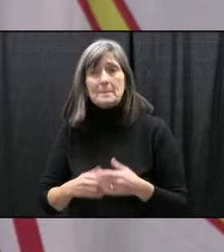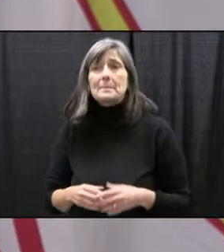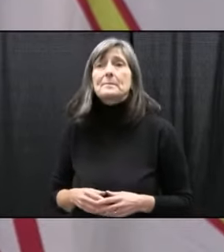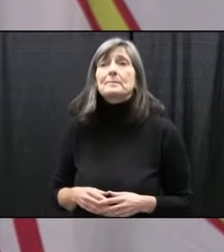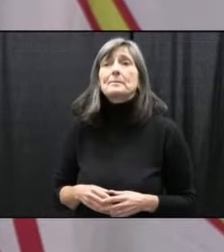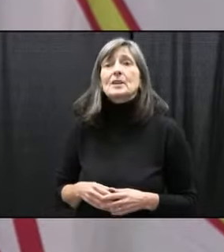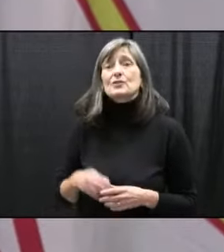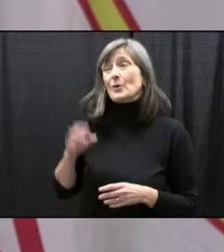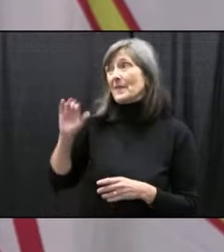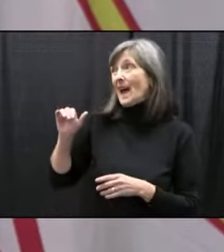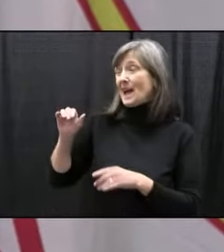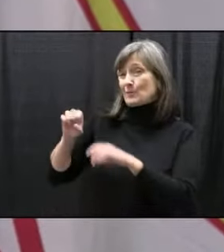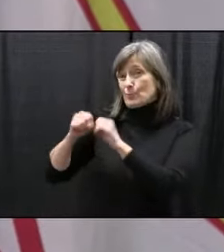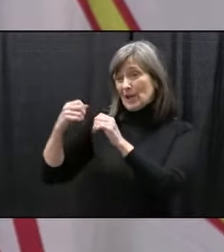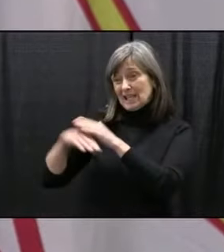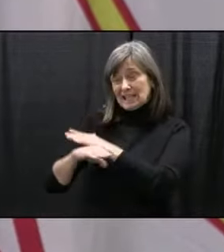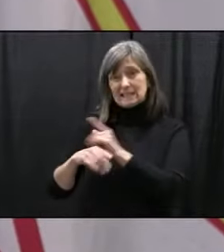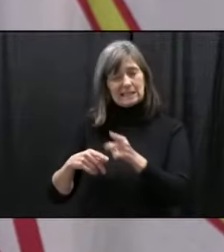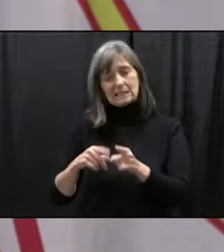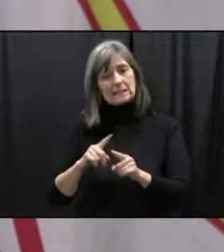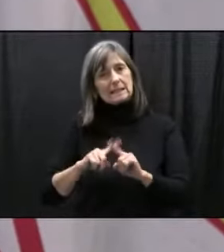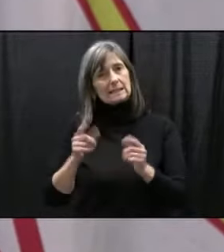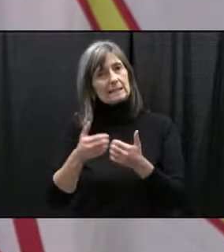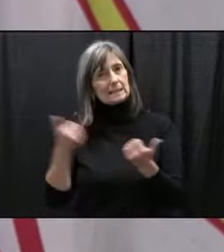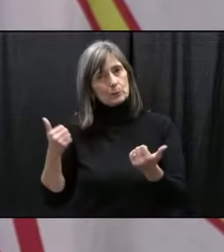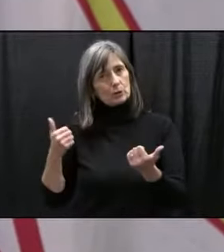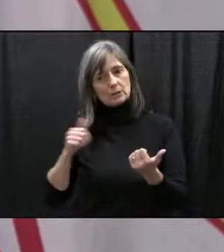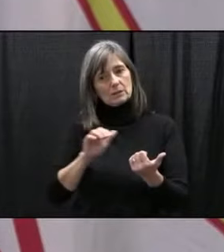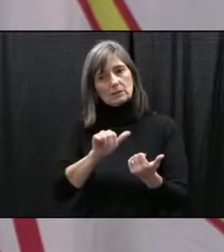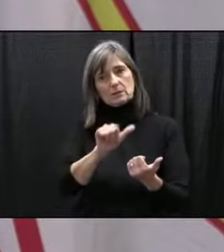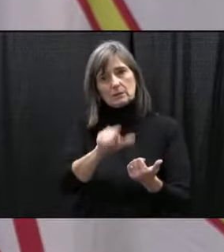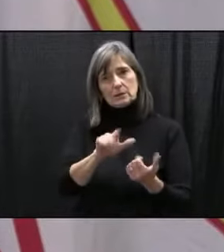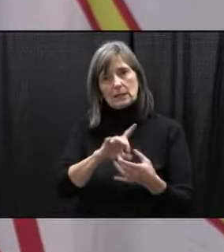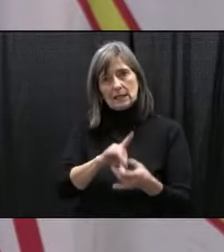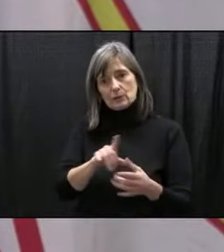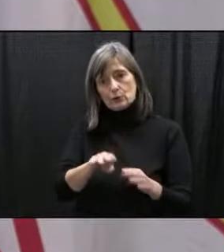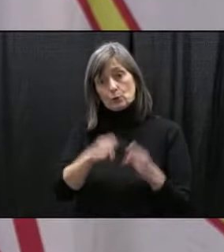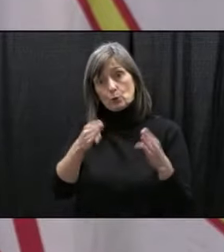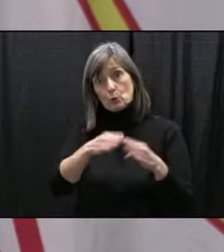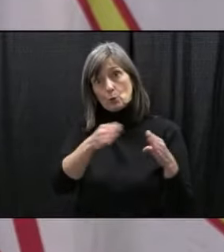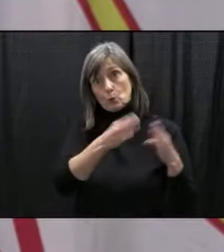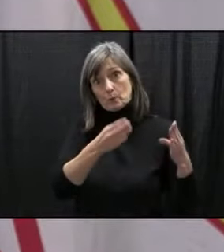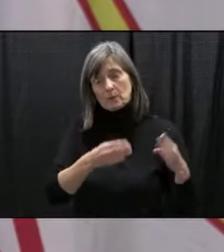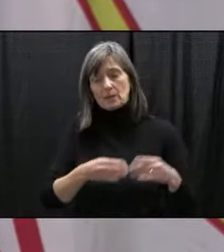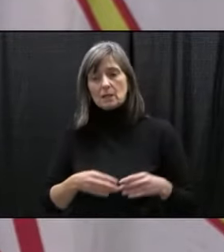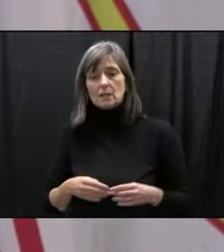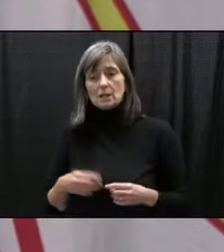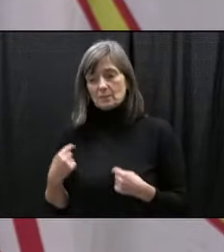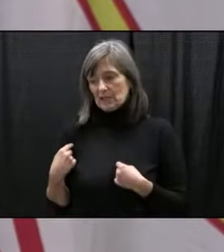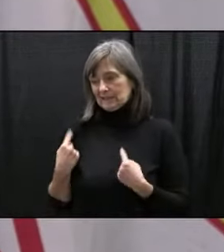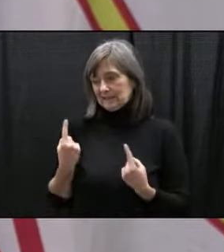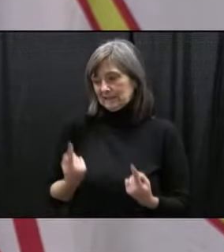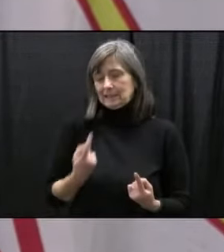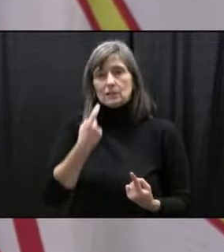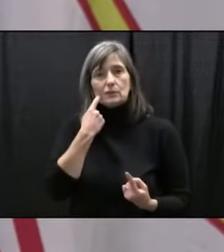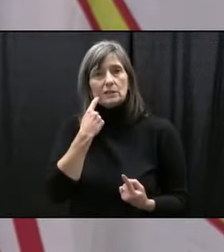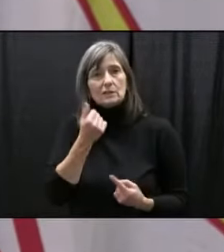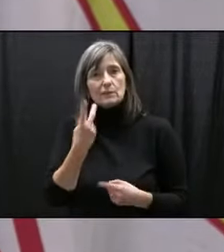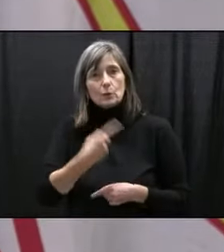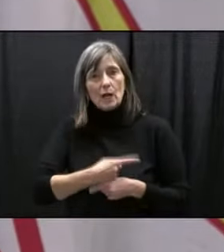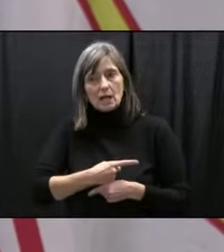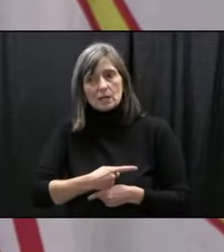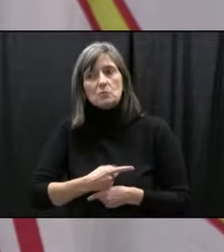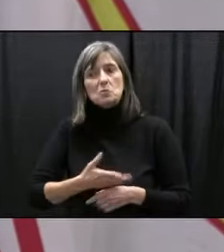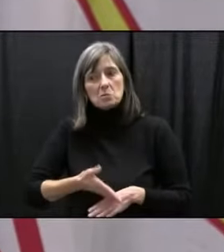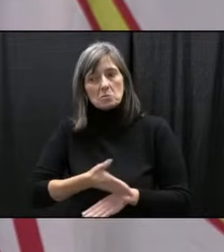not connected to that. But certainly, as we are able, over the last few days, we have been slowly but surely increasing